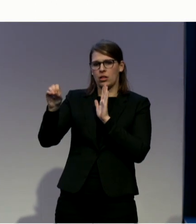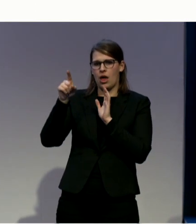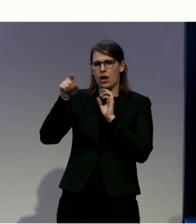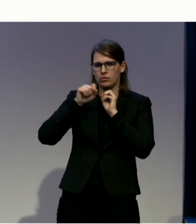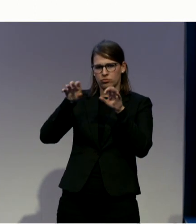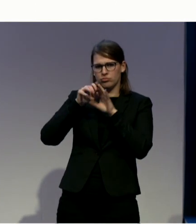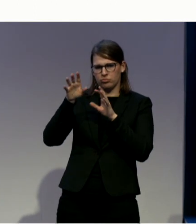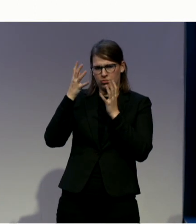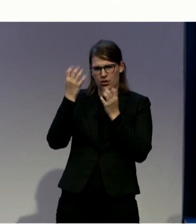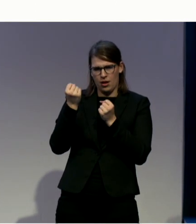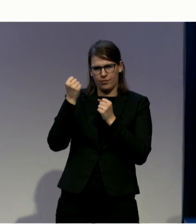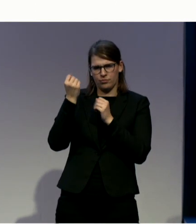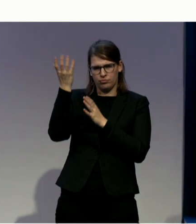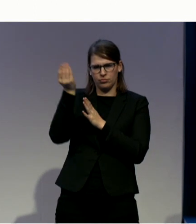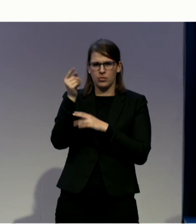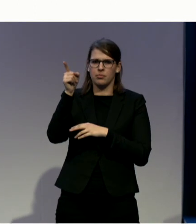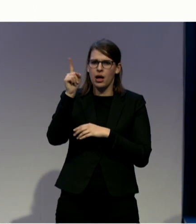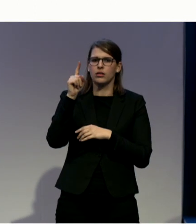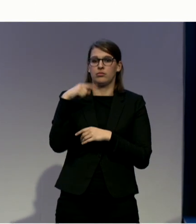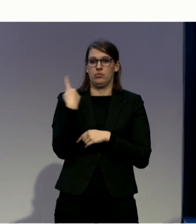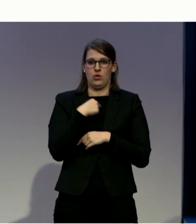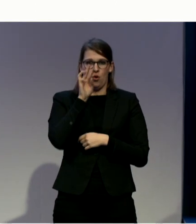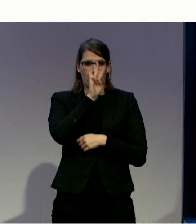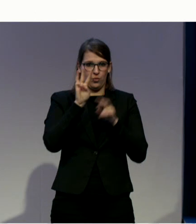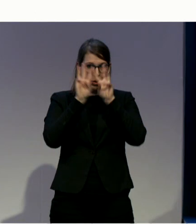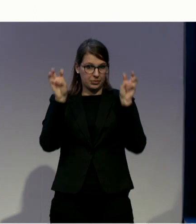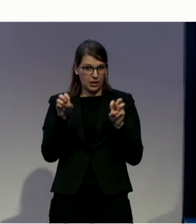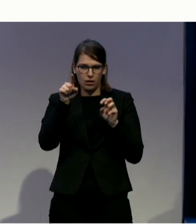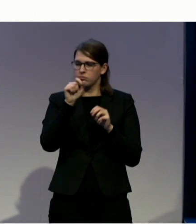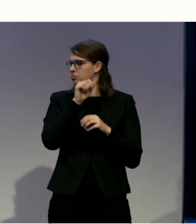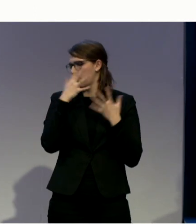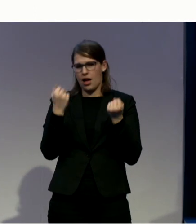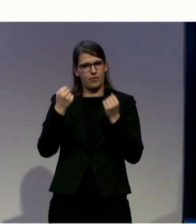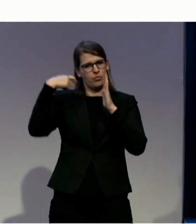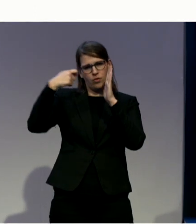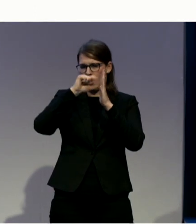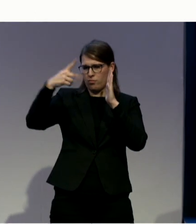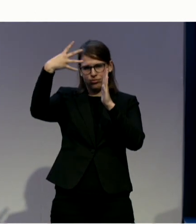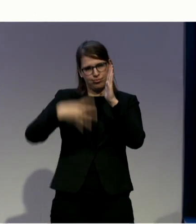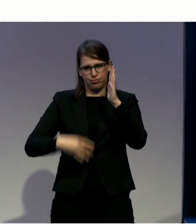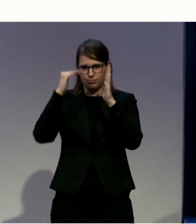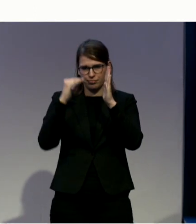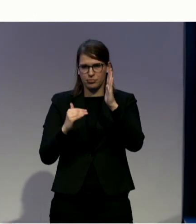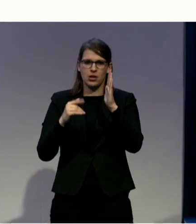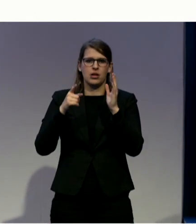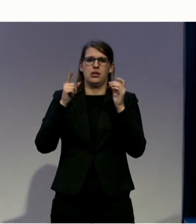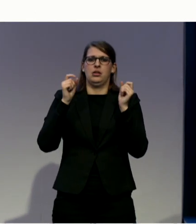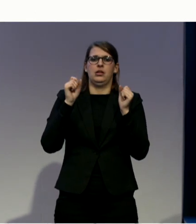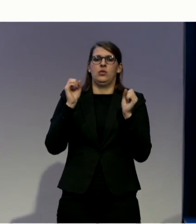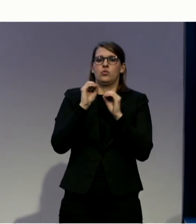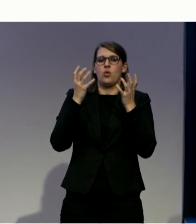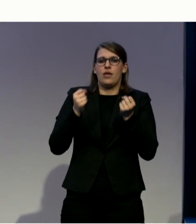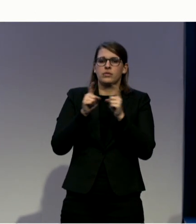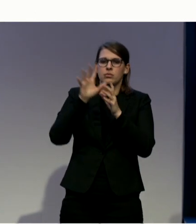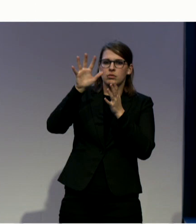full catalog on our site, on ReelAbilities.org, though they're not for public screening. They're for private screening only.